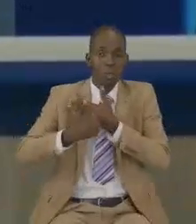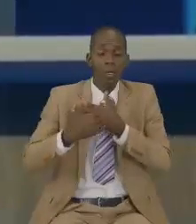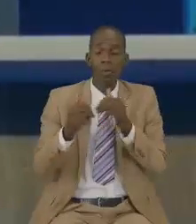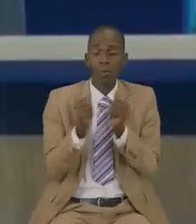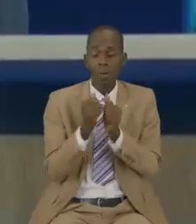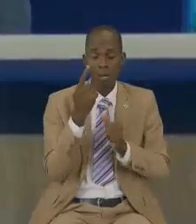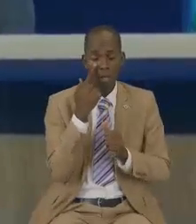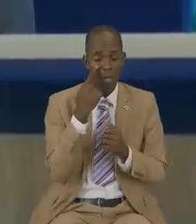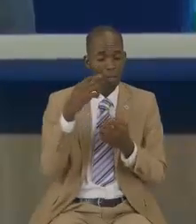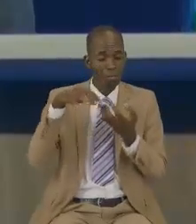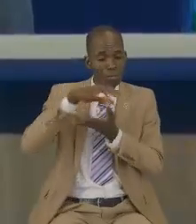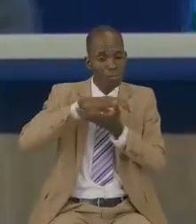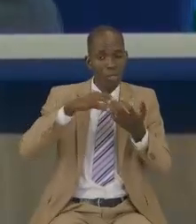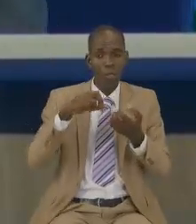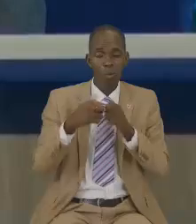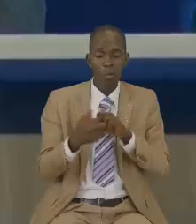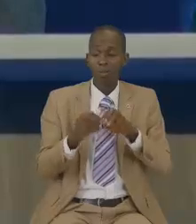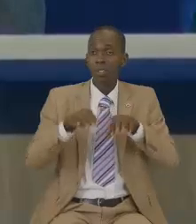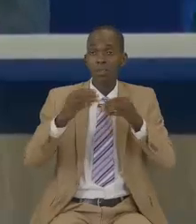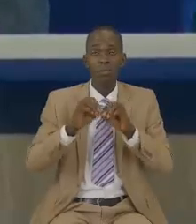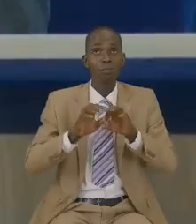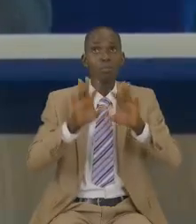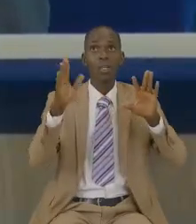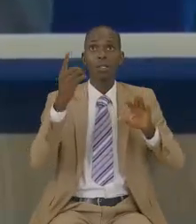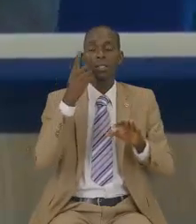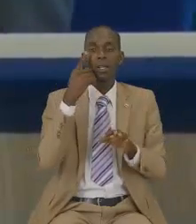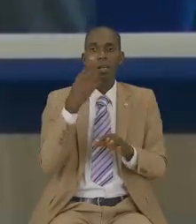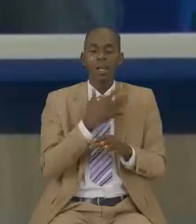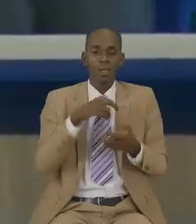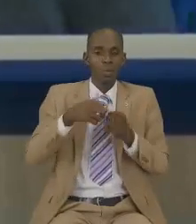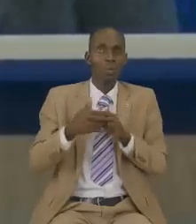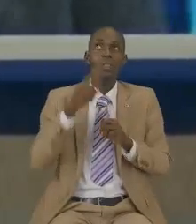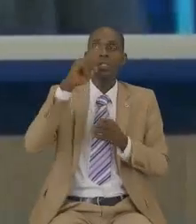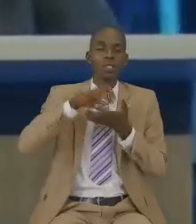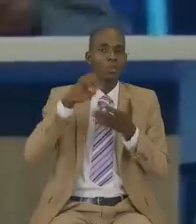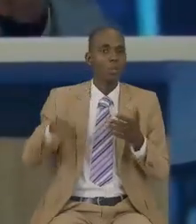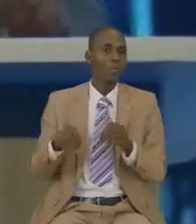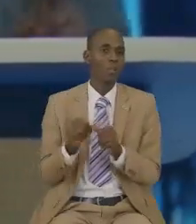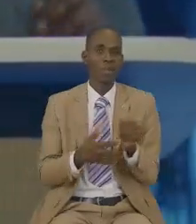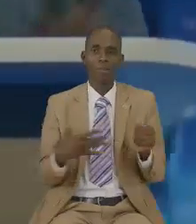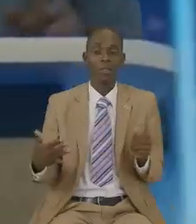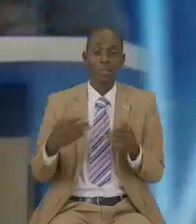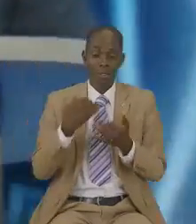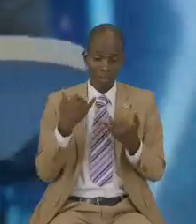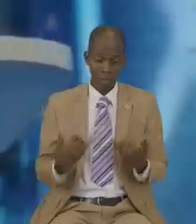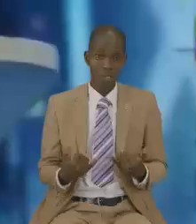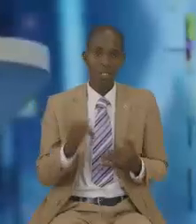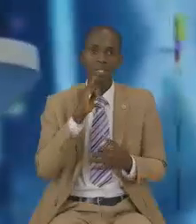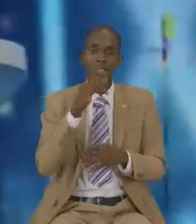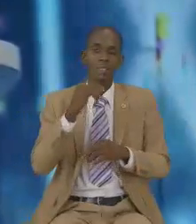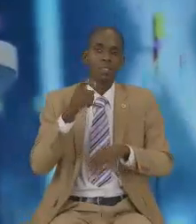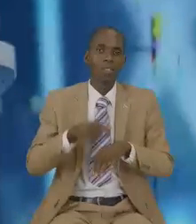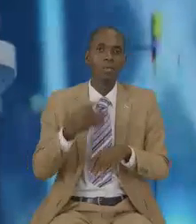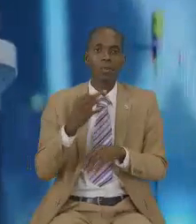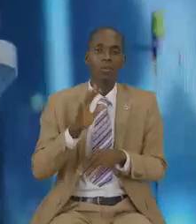he brightened the sight and the complications, he removed everything. This is the time of